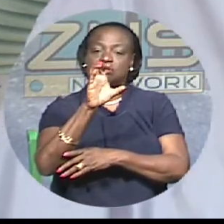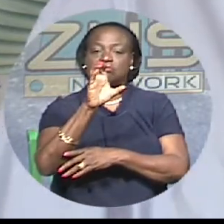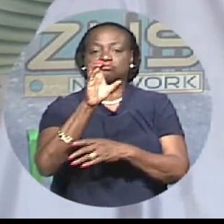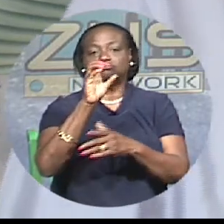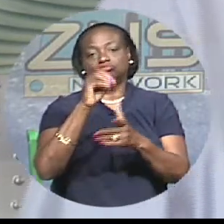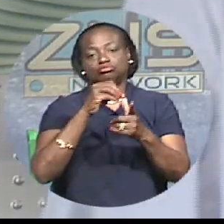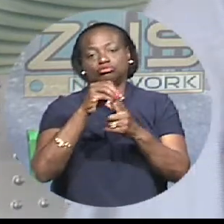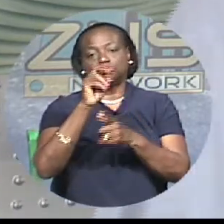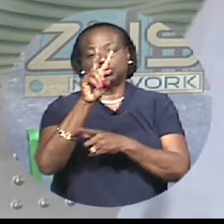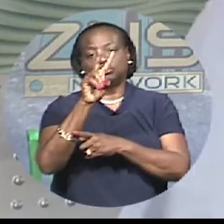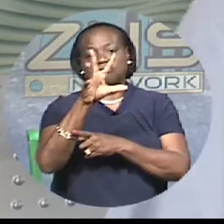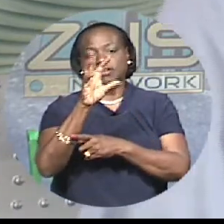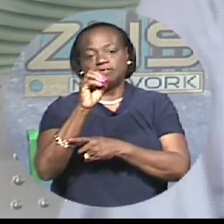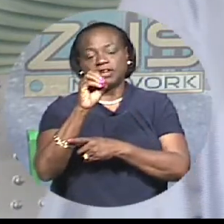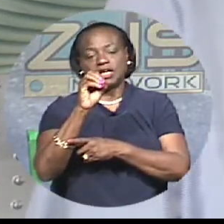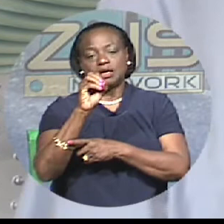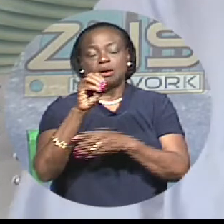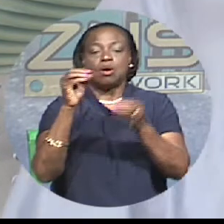to 300 more employees.